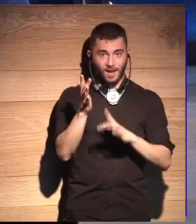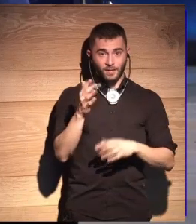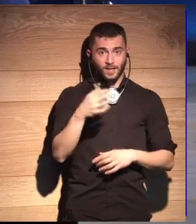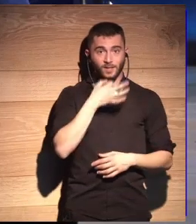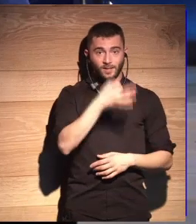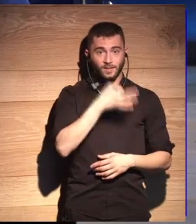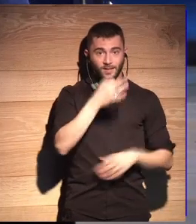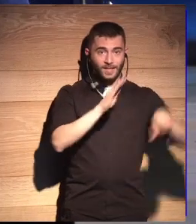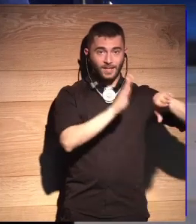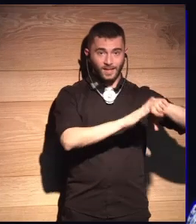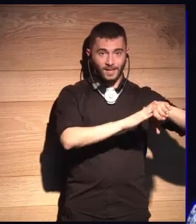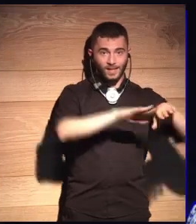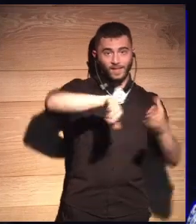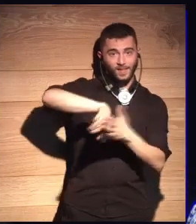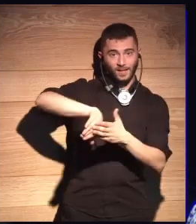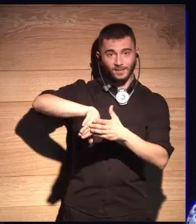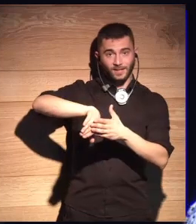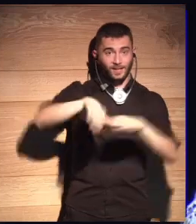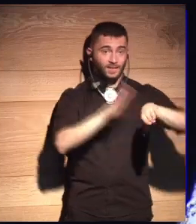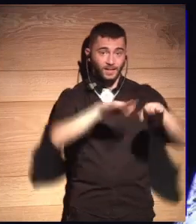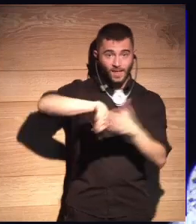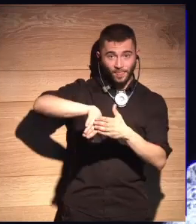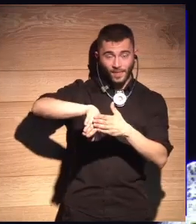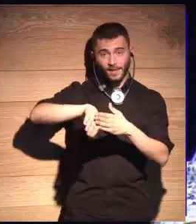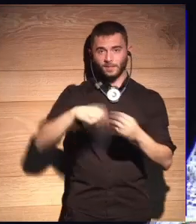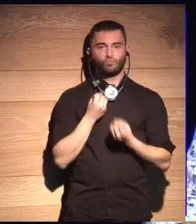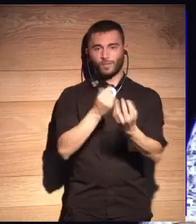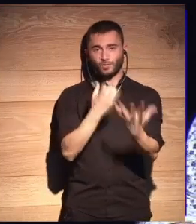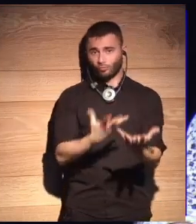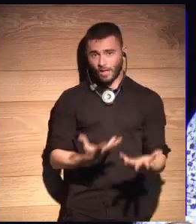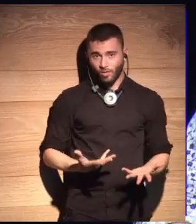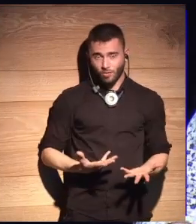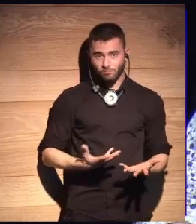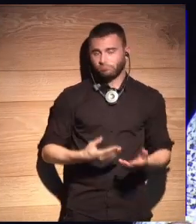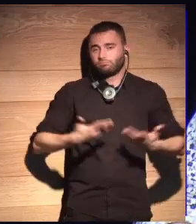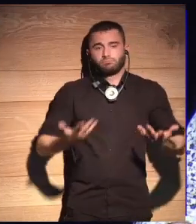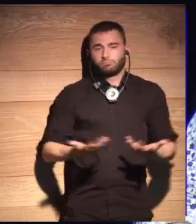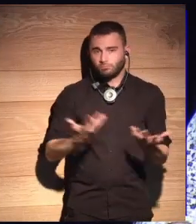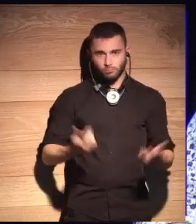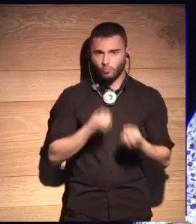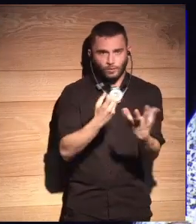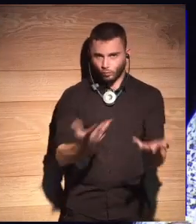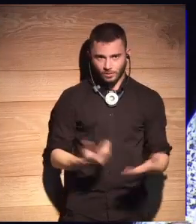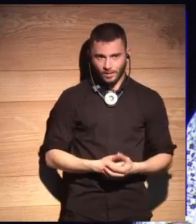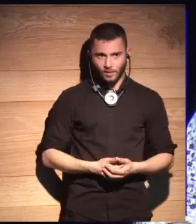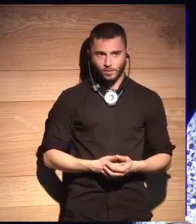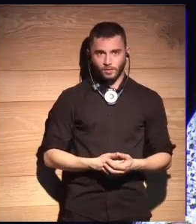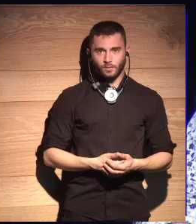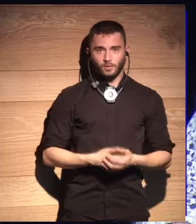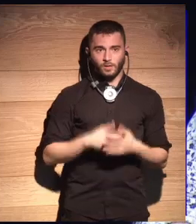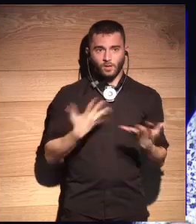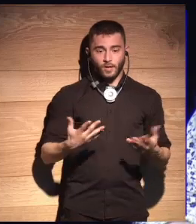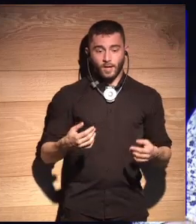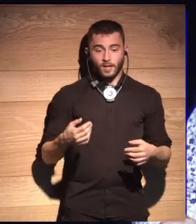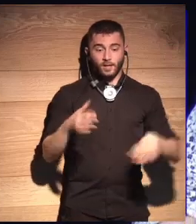in April, and then it was always the difference between left and right what was the